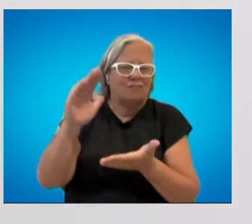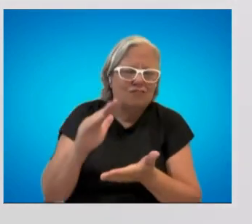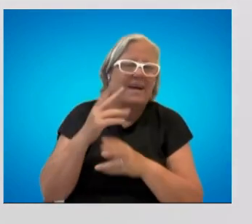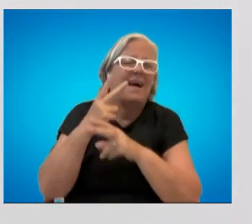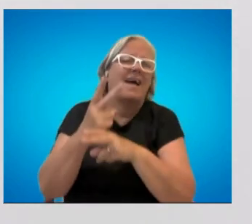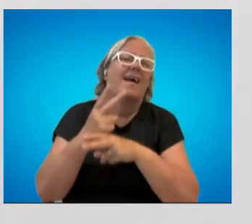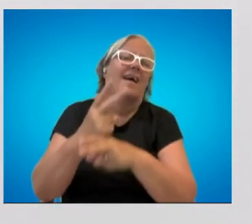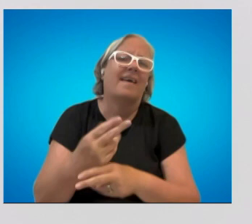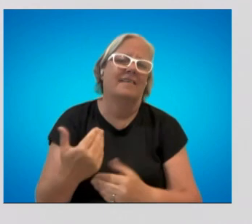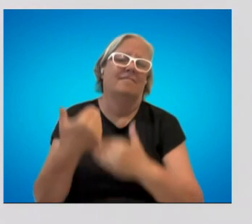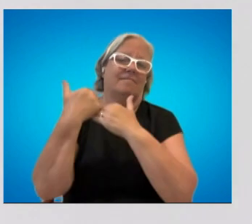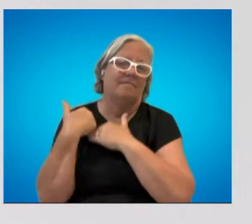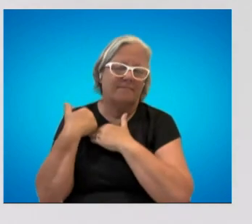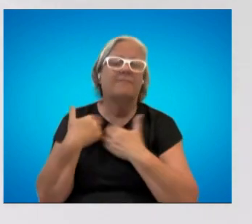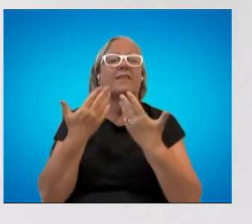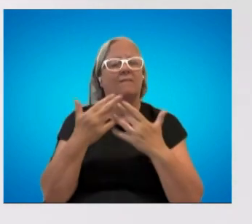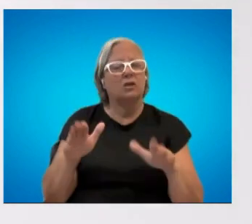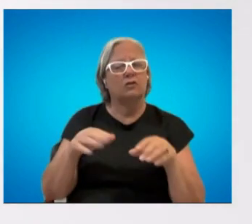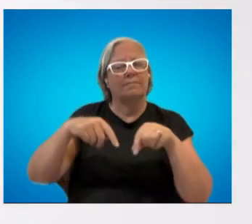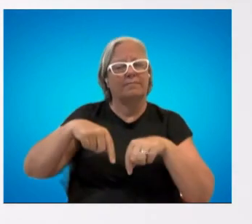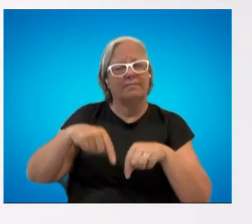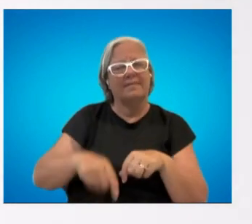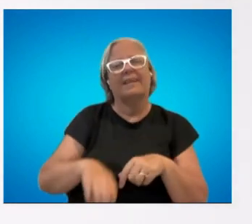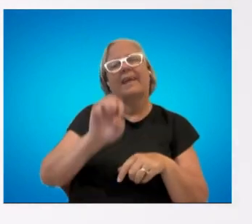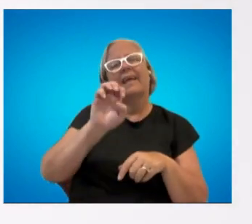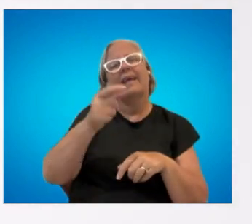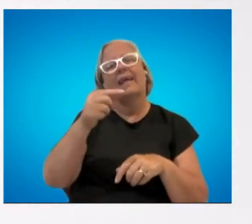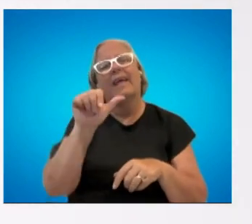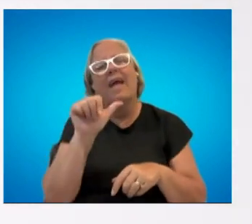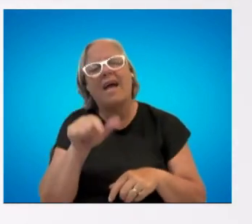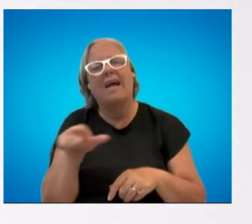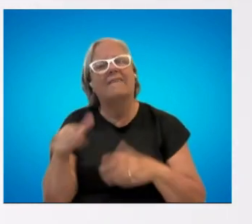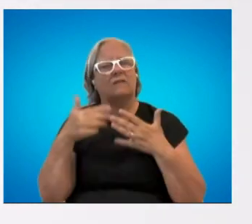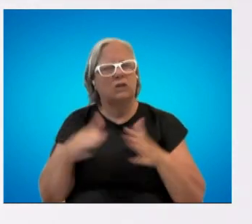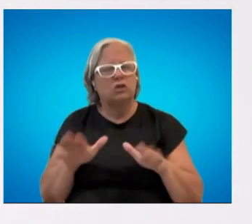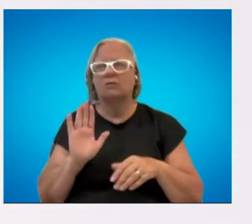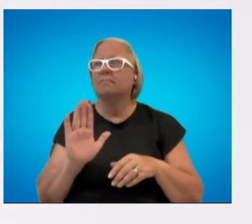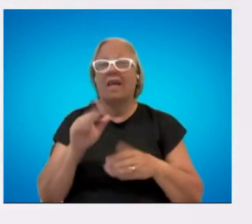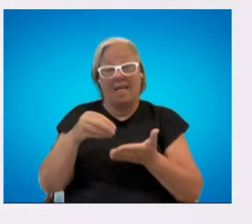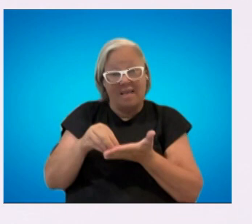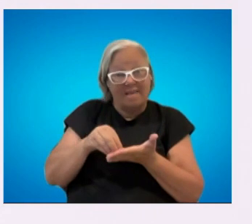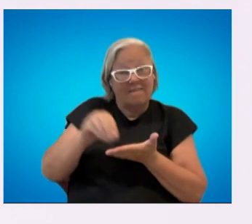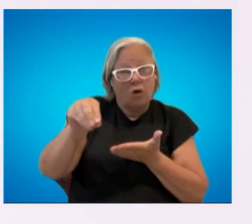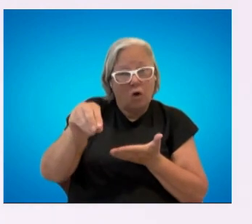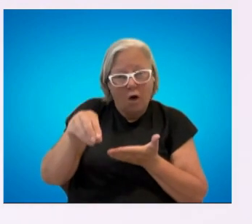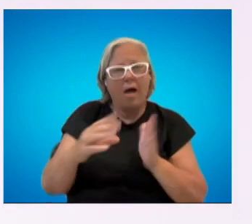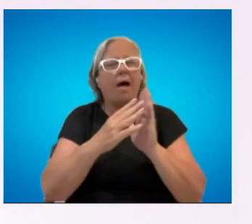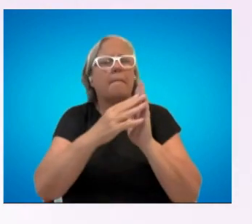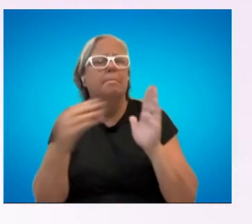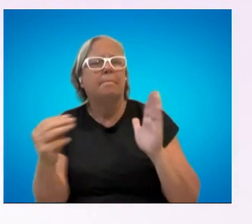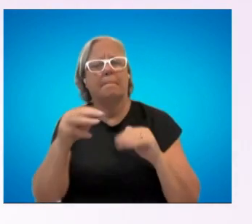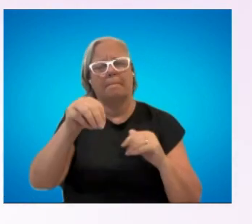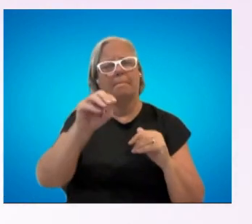so-called probability modeling, which shows the relation between the use of services and